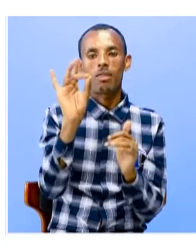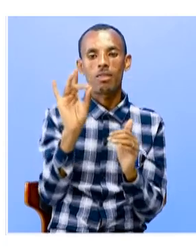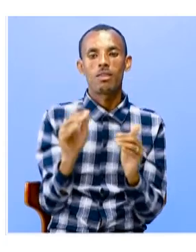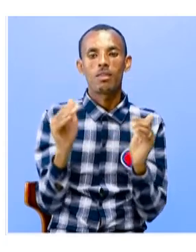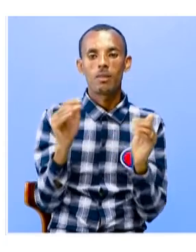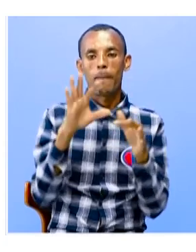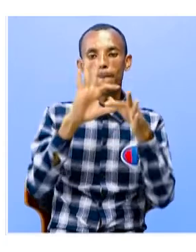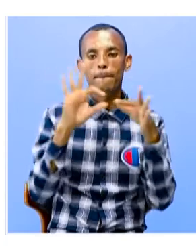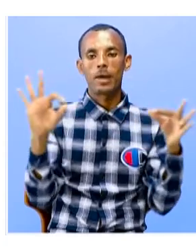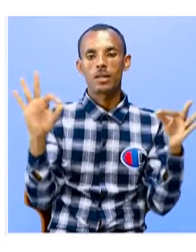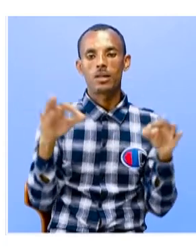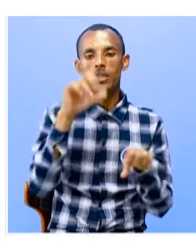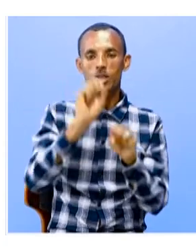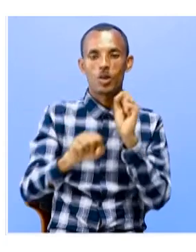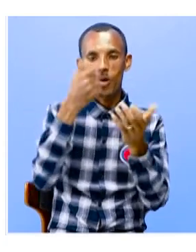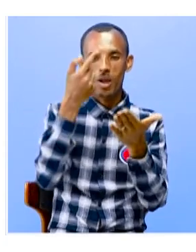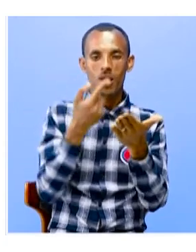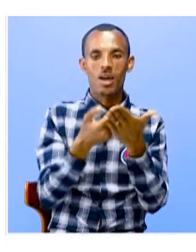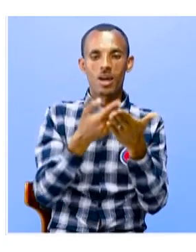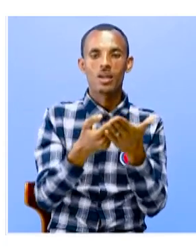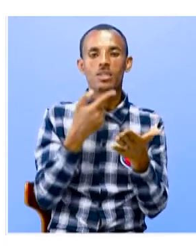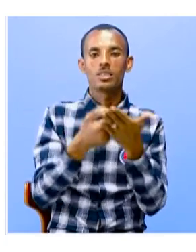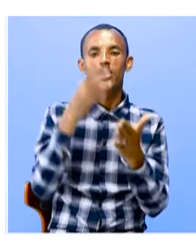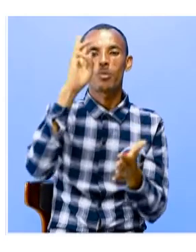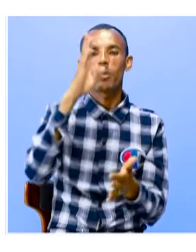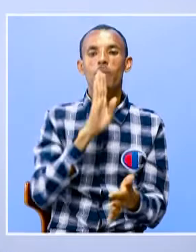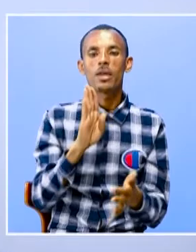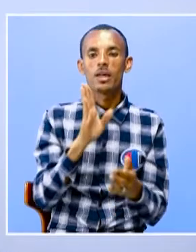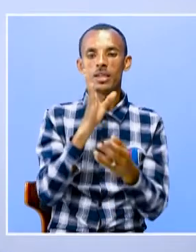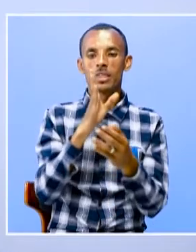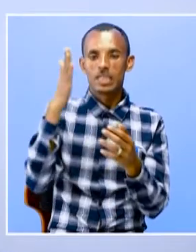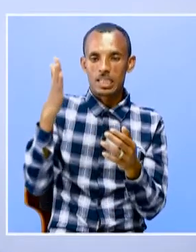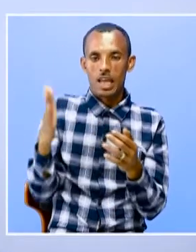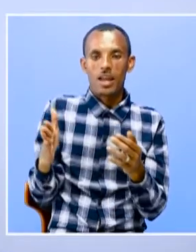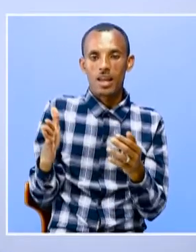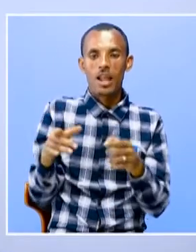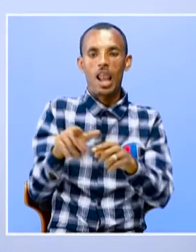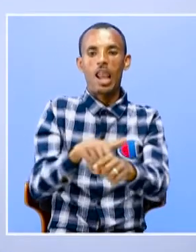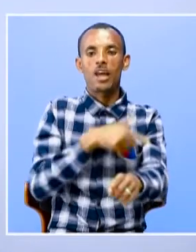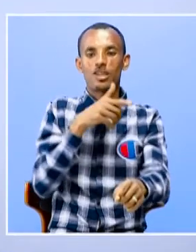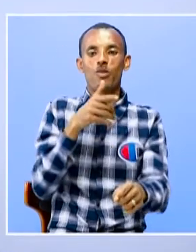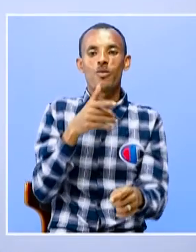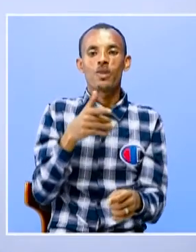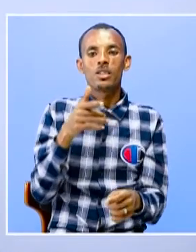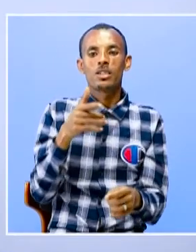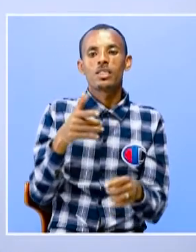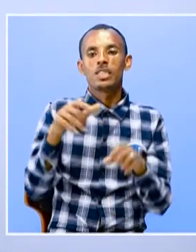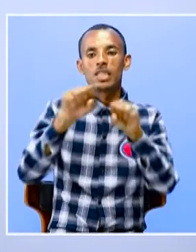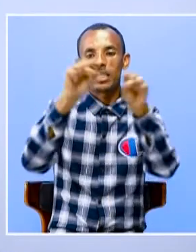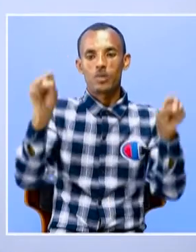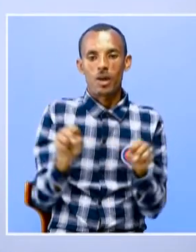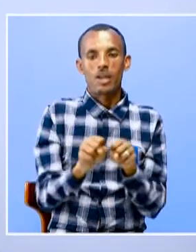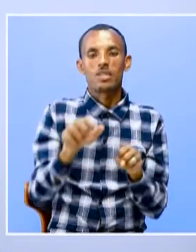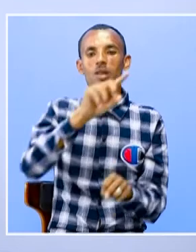8 meter. So here this will be the side length of a square. But the question